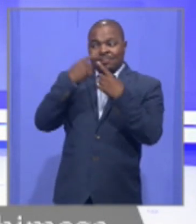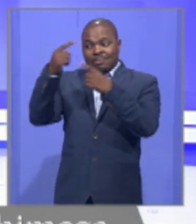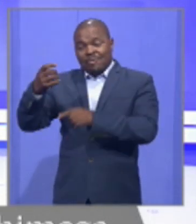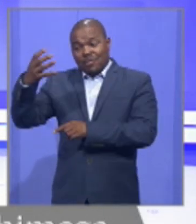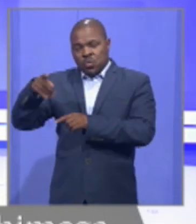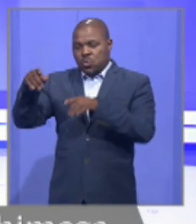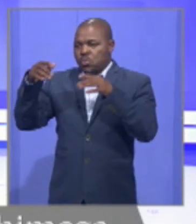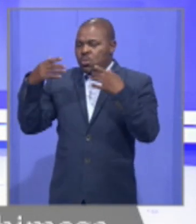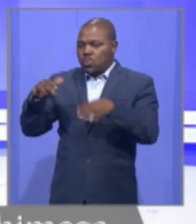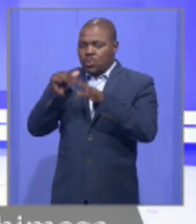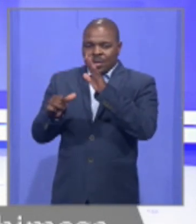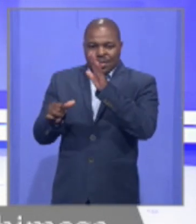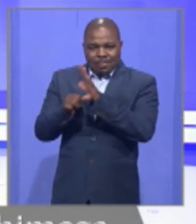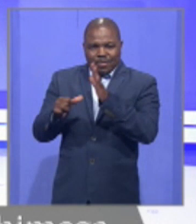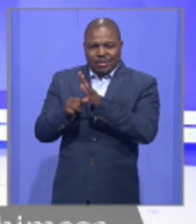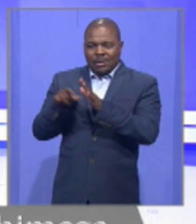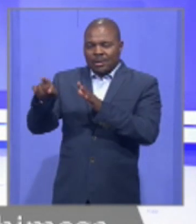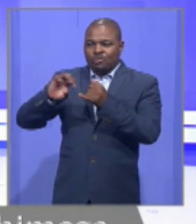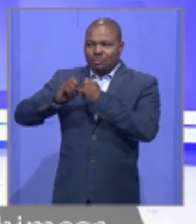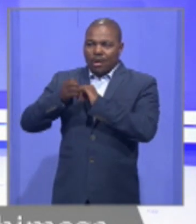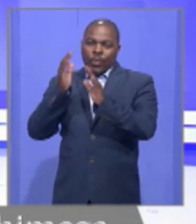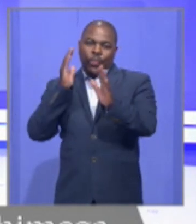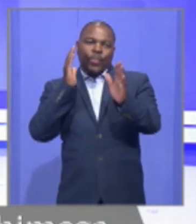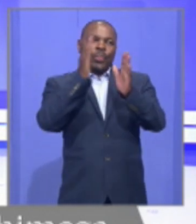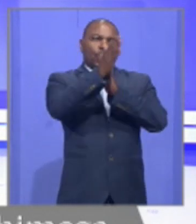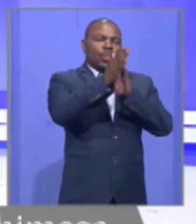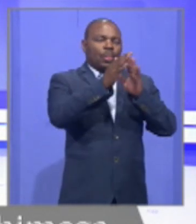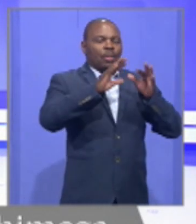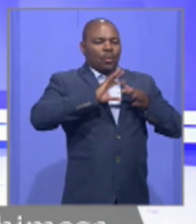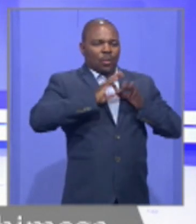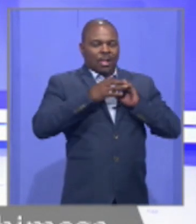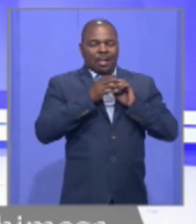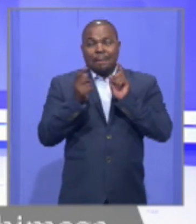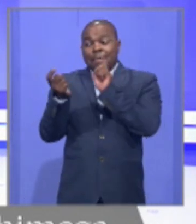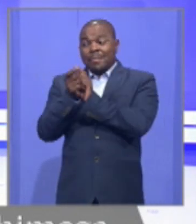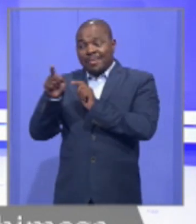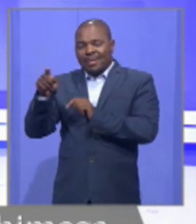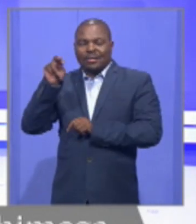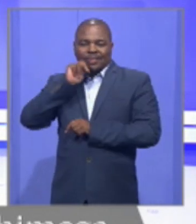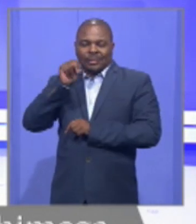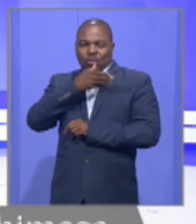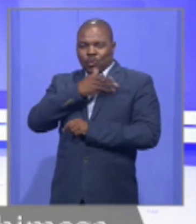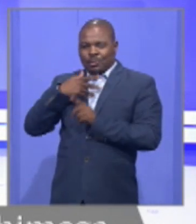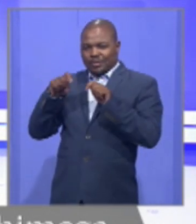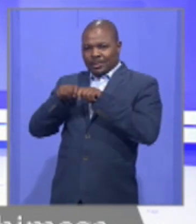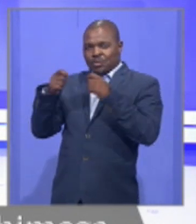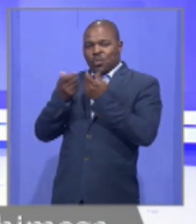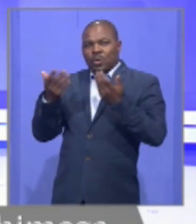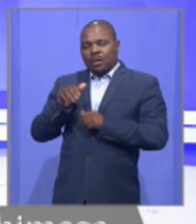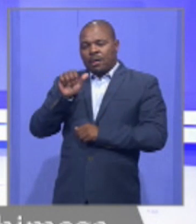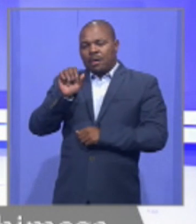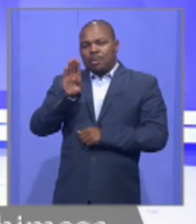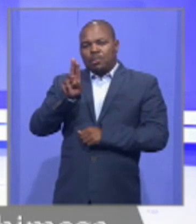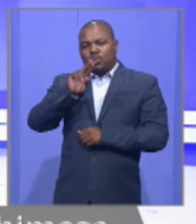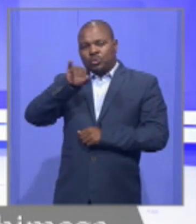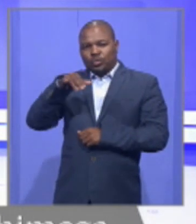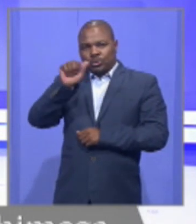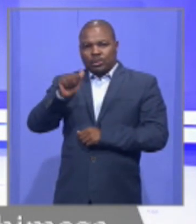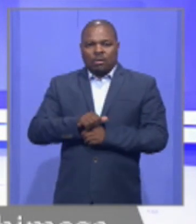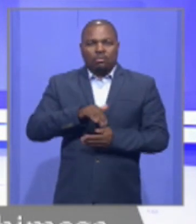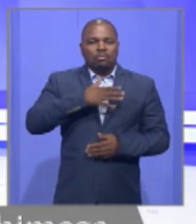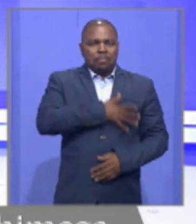ebile e le wa bofelo wa go qualifyela di-Olimpiki kgatlhano le Super Falcons kwa Abuja. Motshamekagare wa banyana